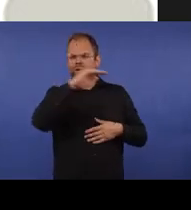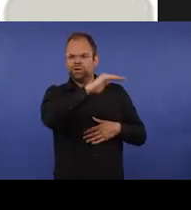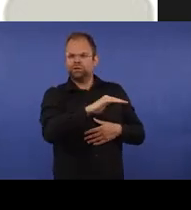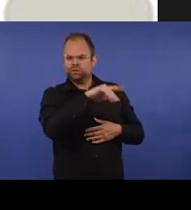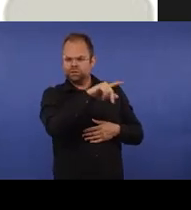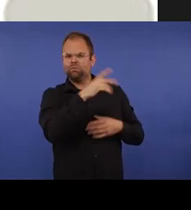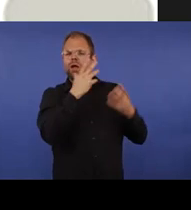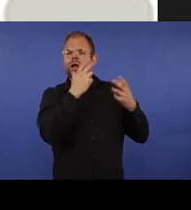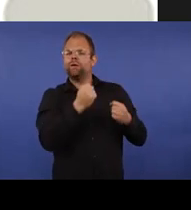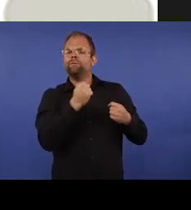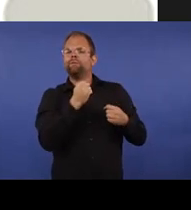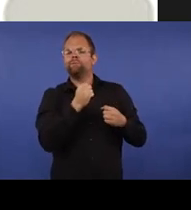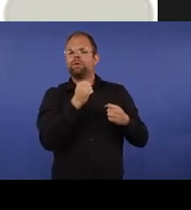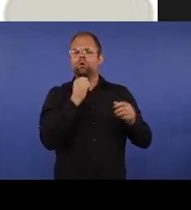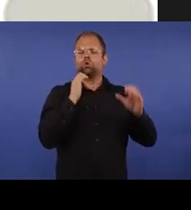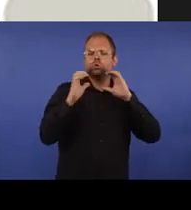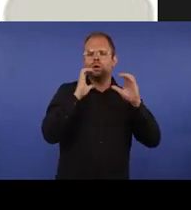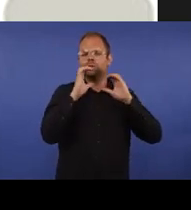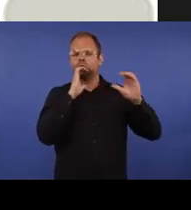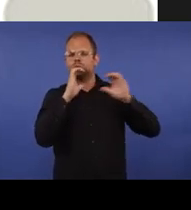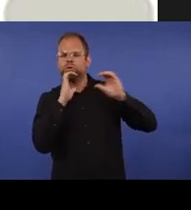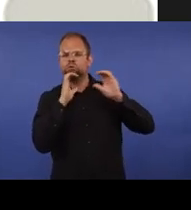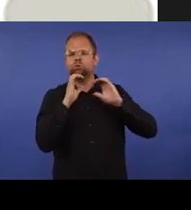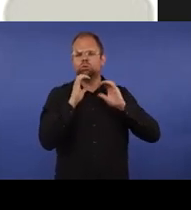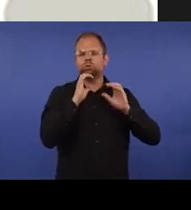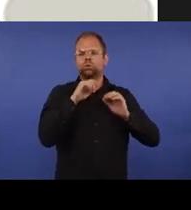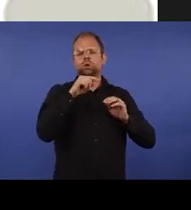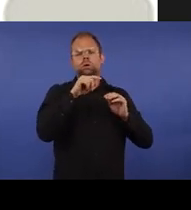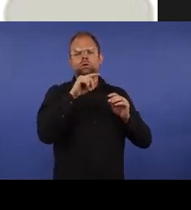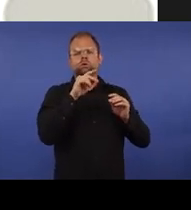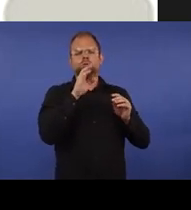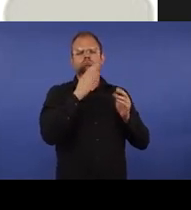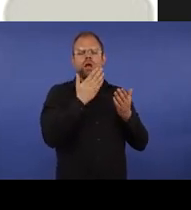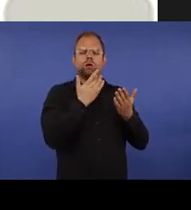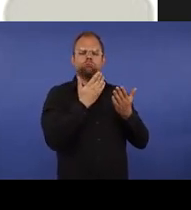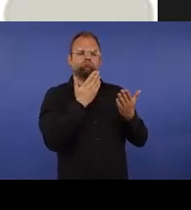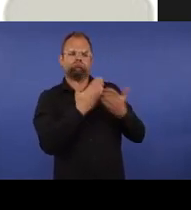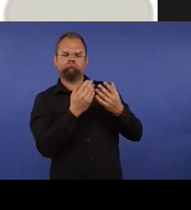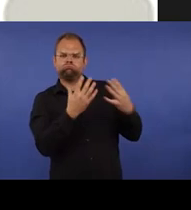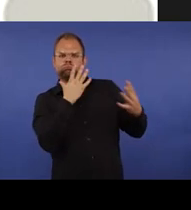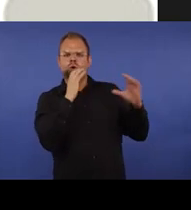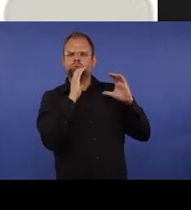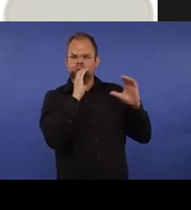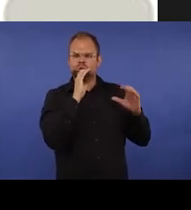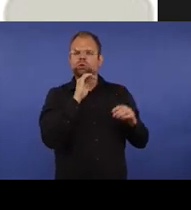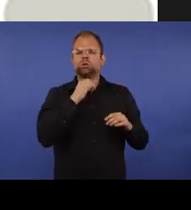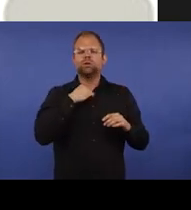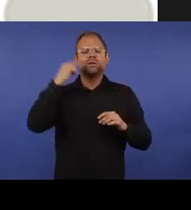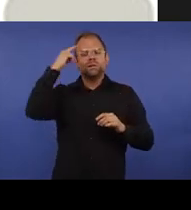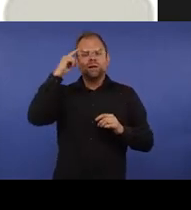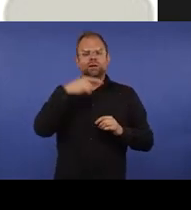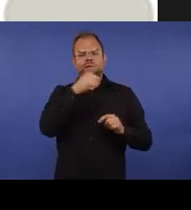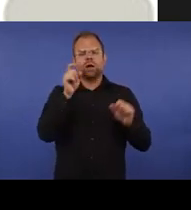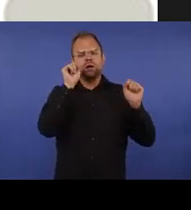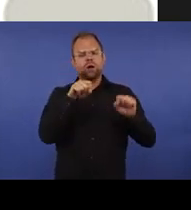allowing people to understand different ways that people communicate. So again, I think it's really important that we are pushing